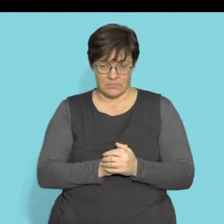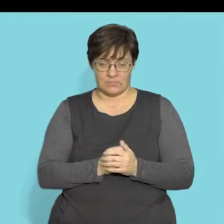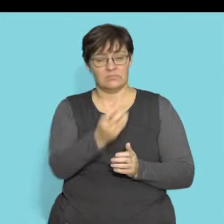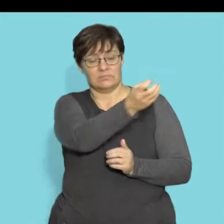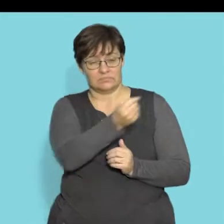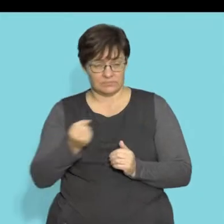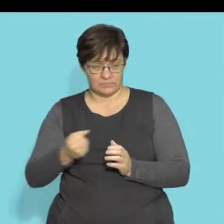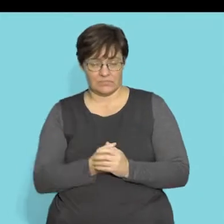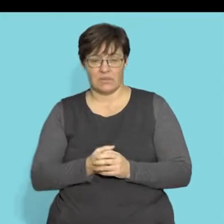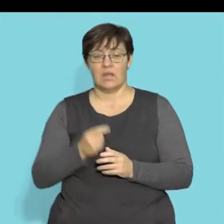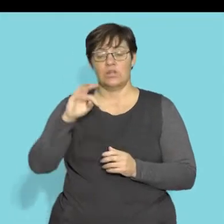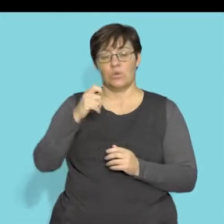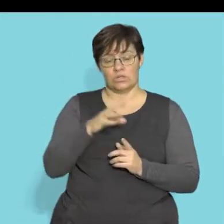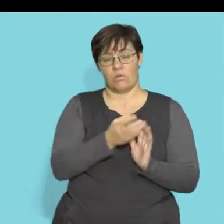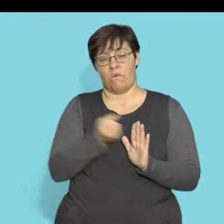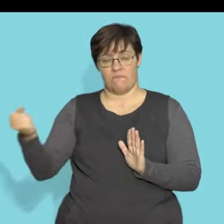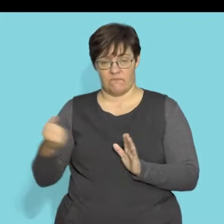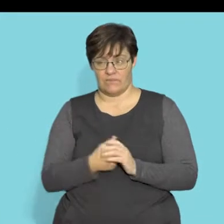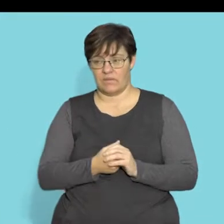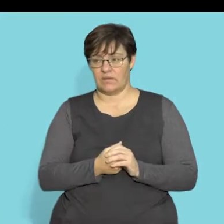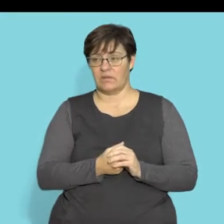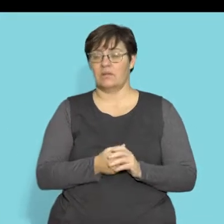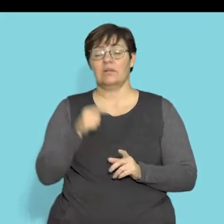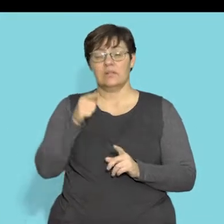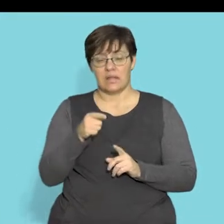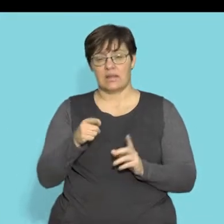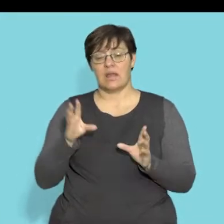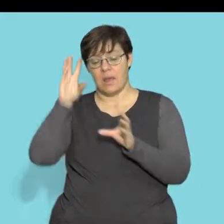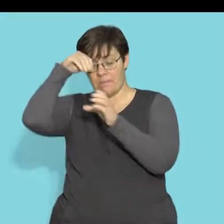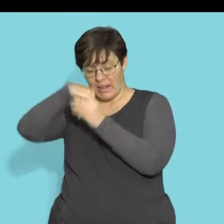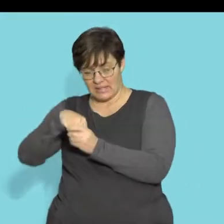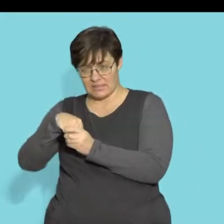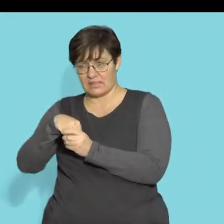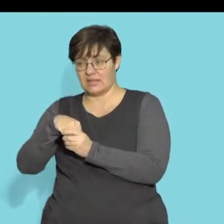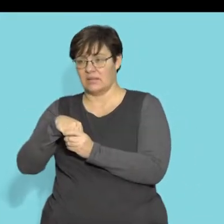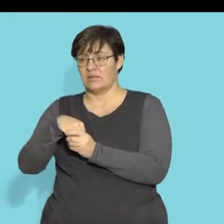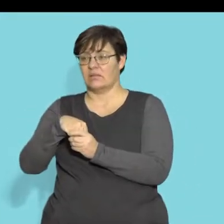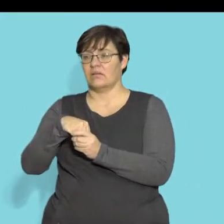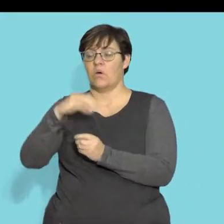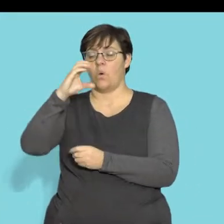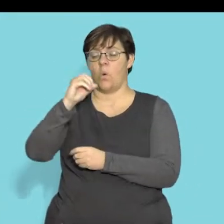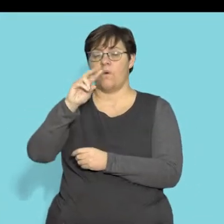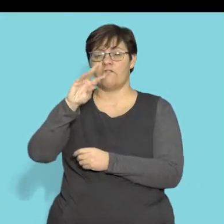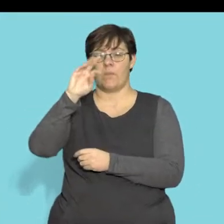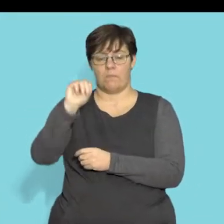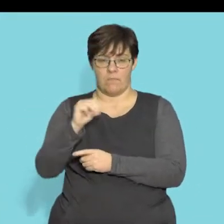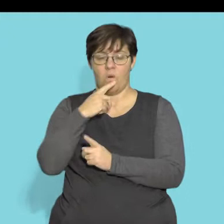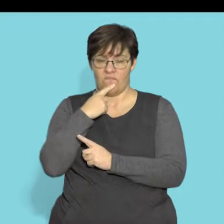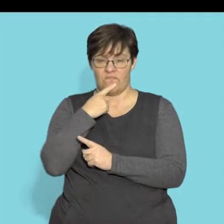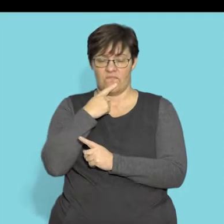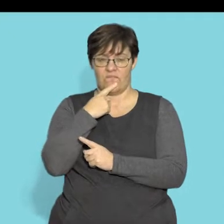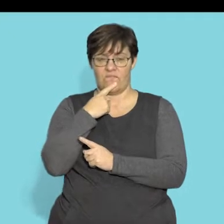been extracted. The nucleus of that has been removed. The nucleus of that is then placed into the ovum of a